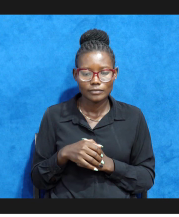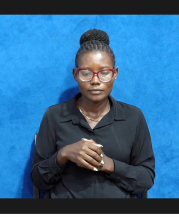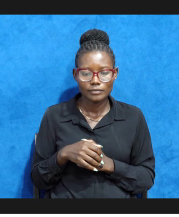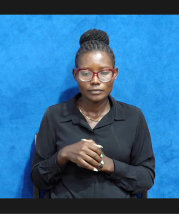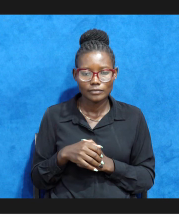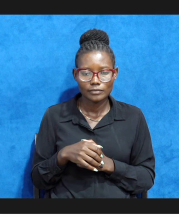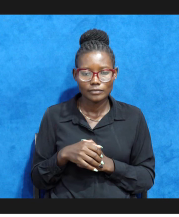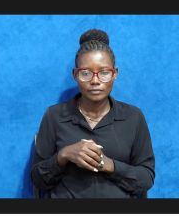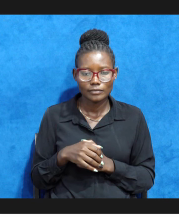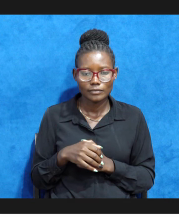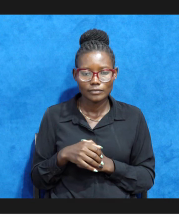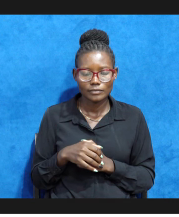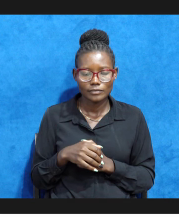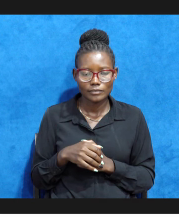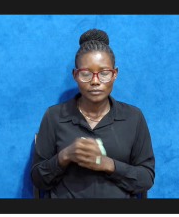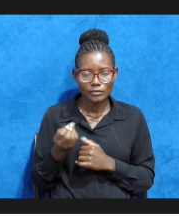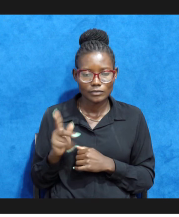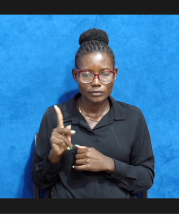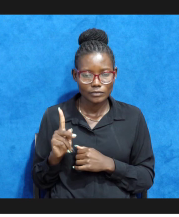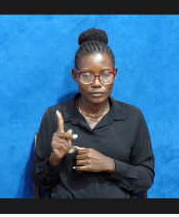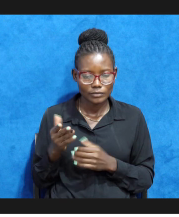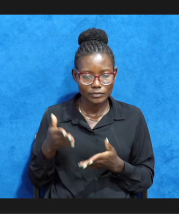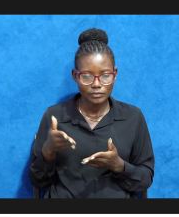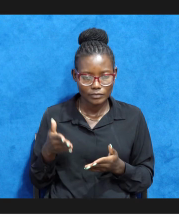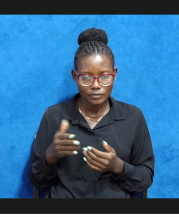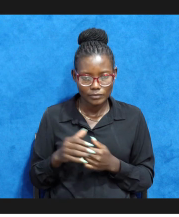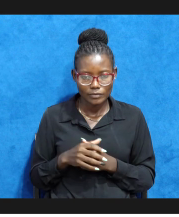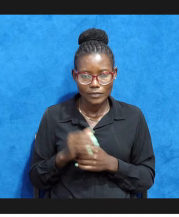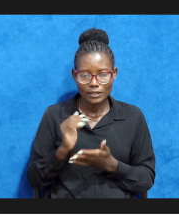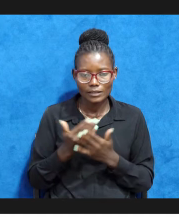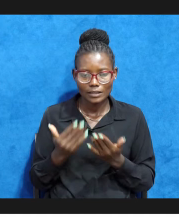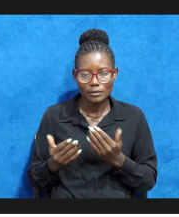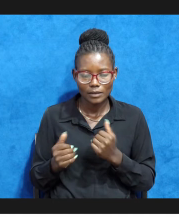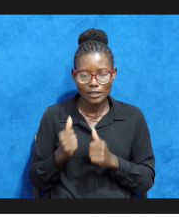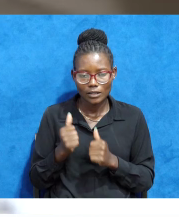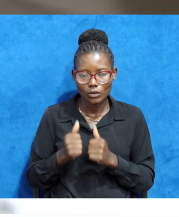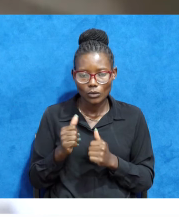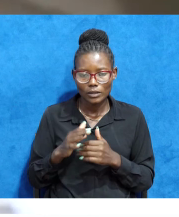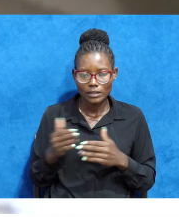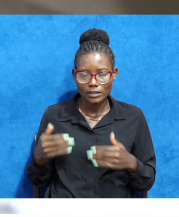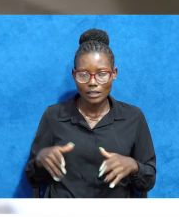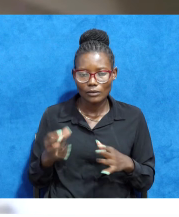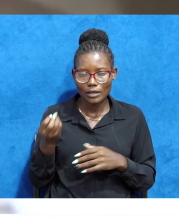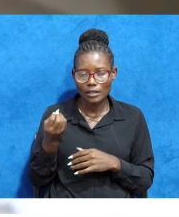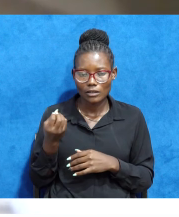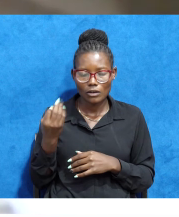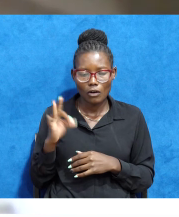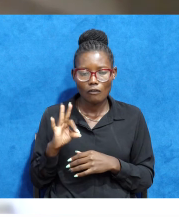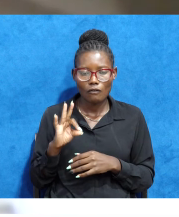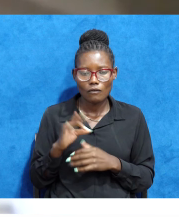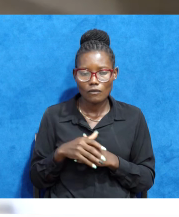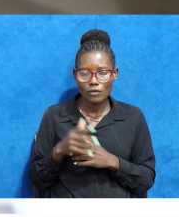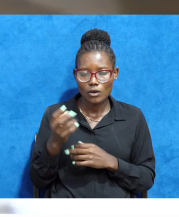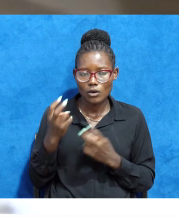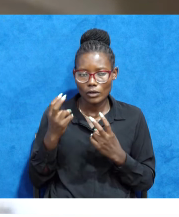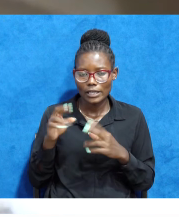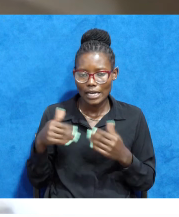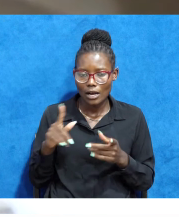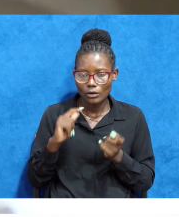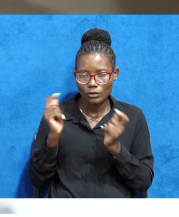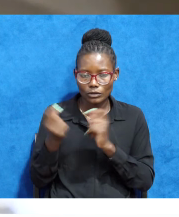maybe let him clarify about drills. Thank you. Yeah, absolutely. I am a huge